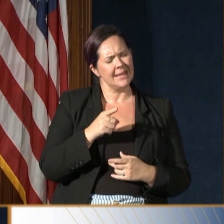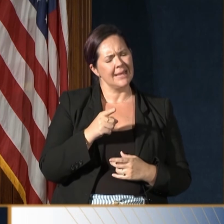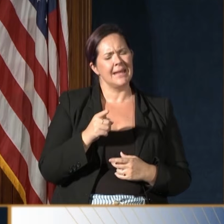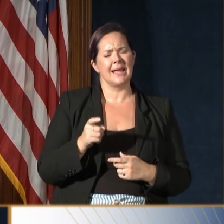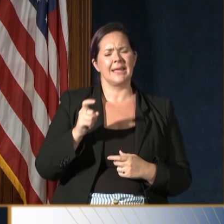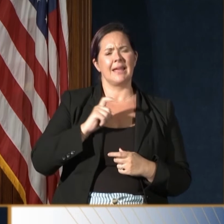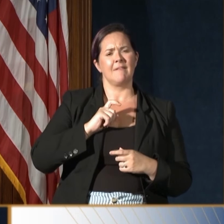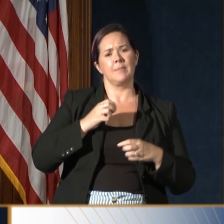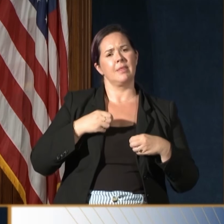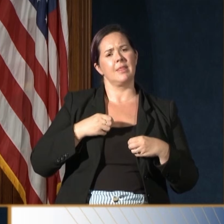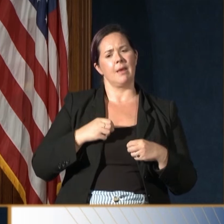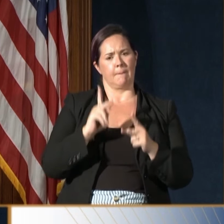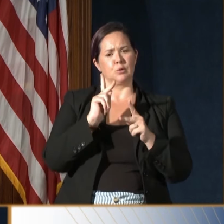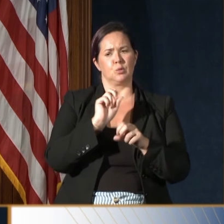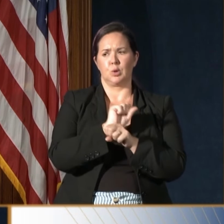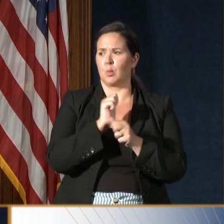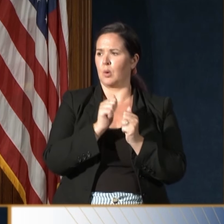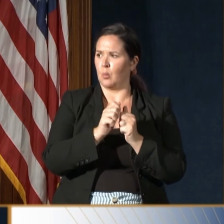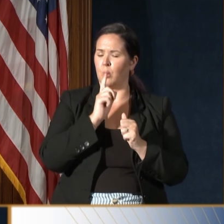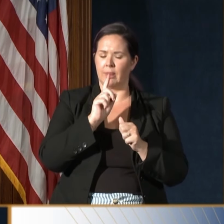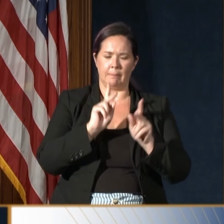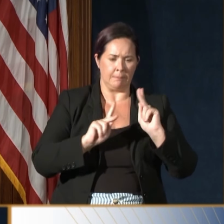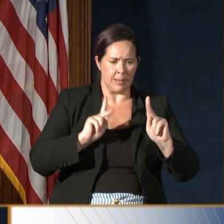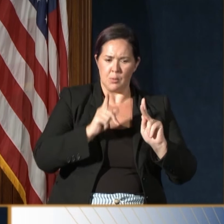with extraordinary people.